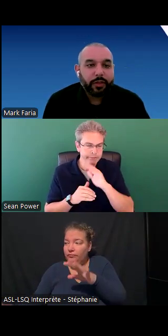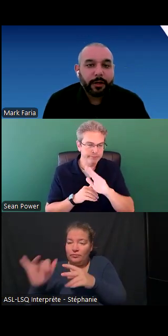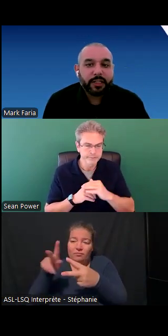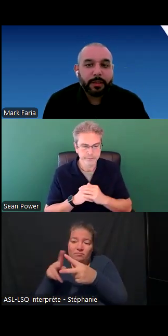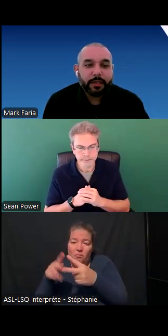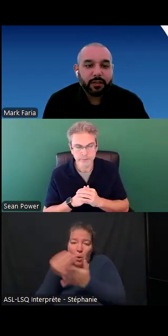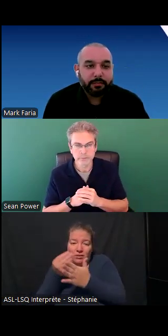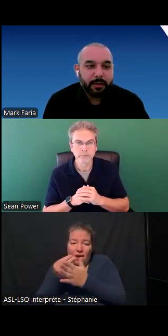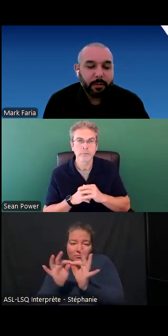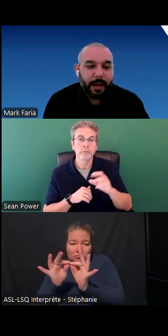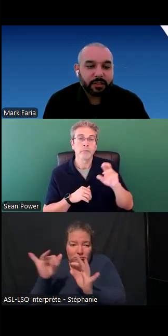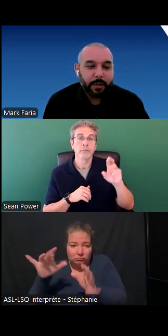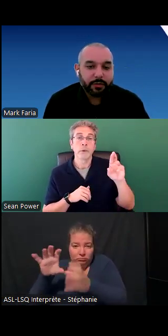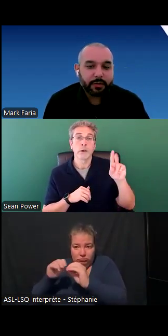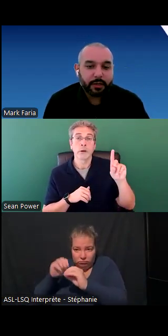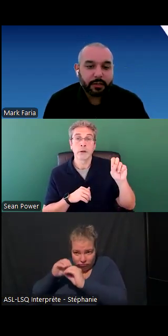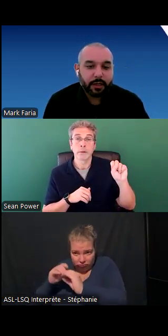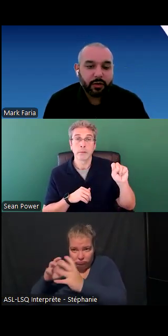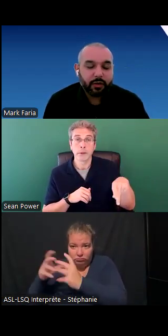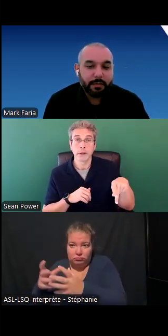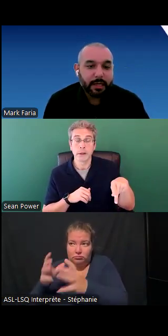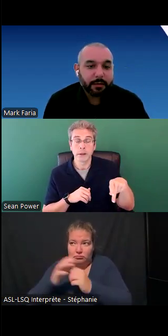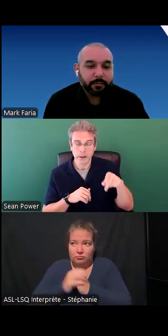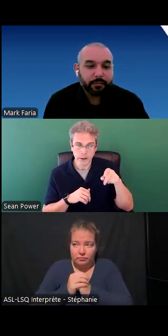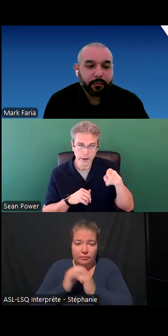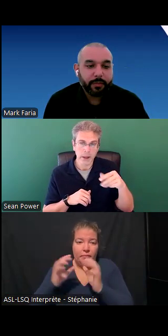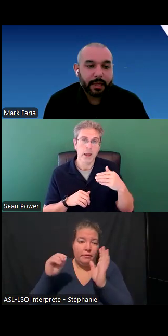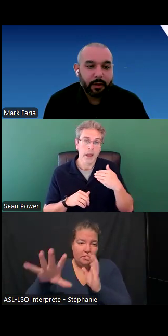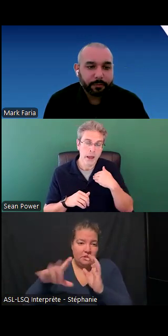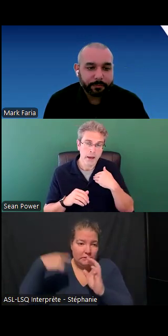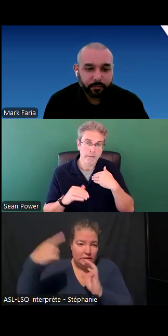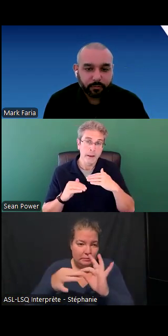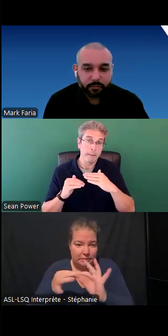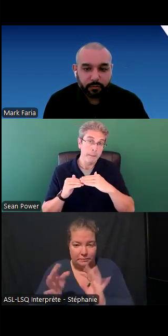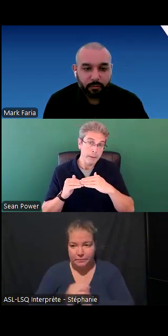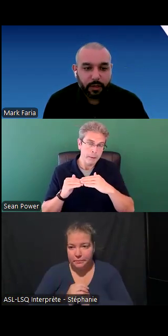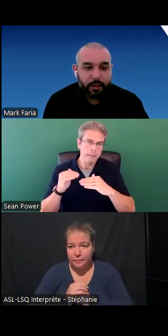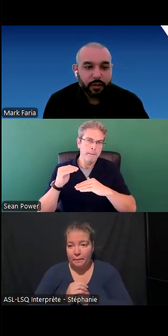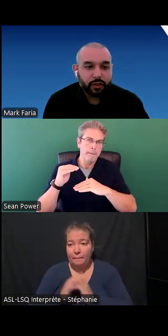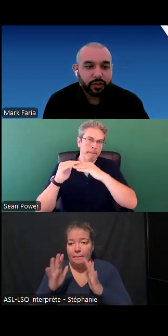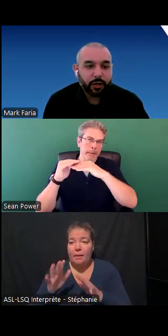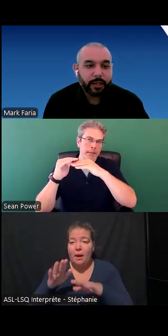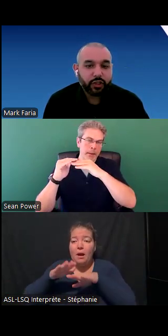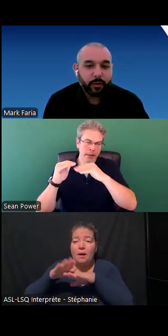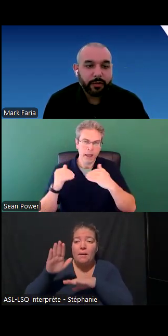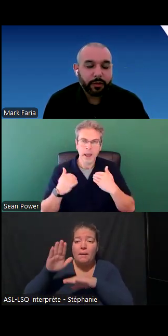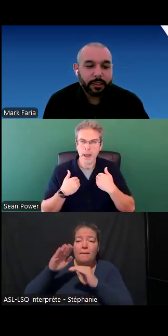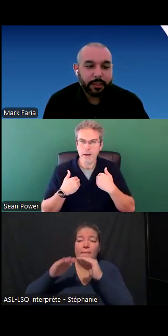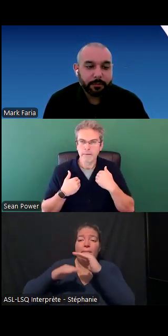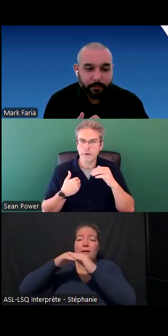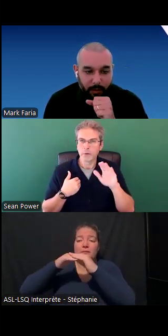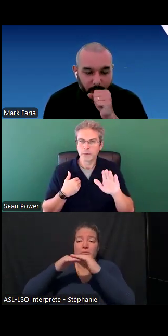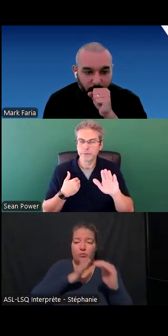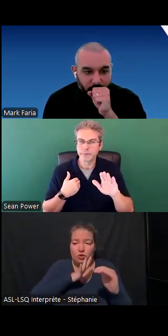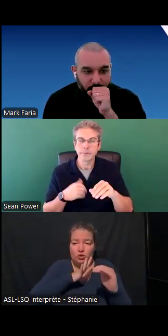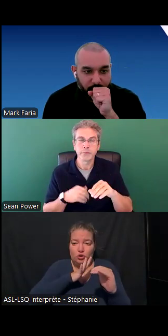So with RDSPs, there's minimum and maximum amounts that you can make from the account. So starting in